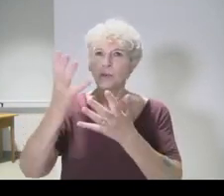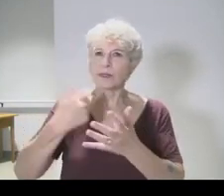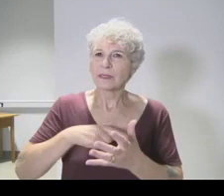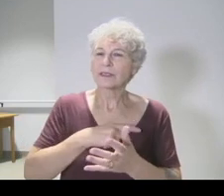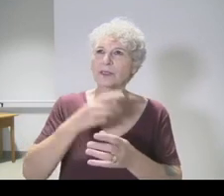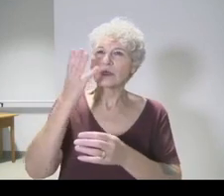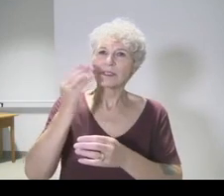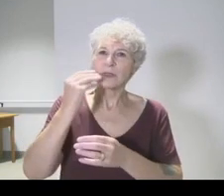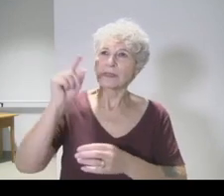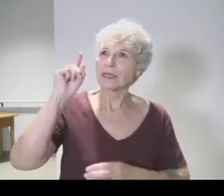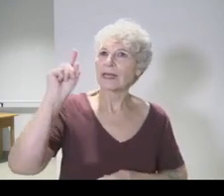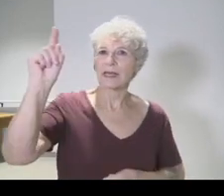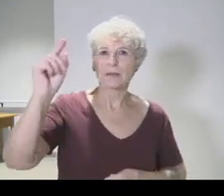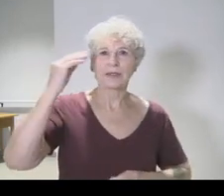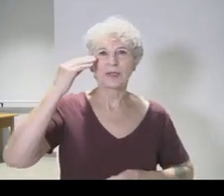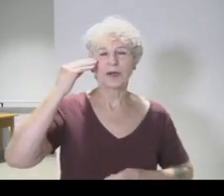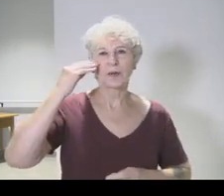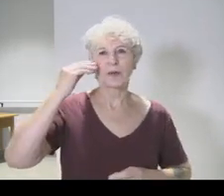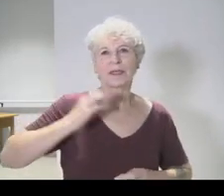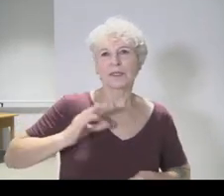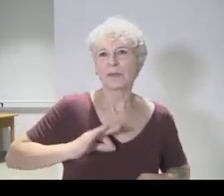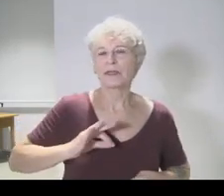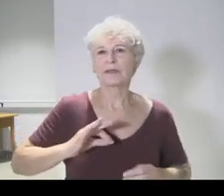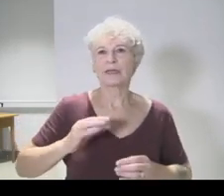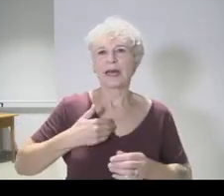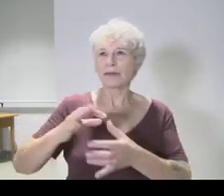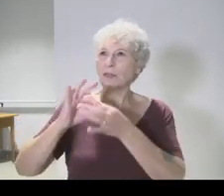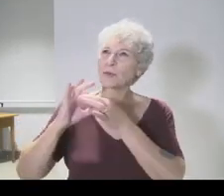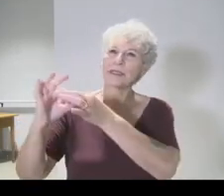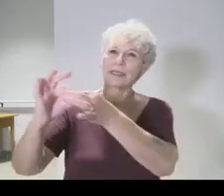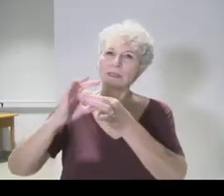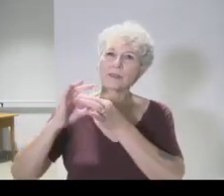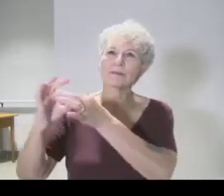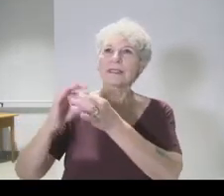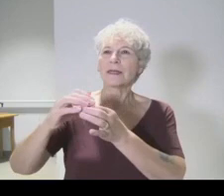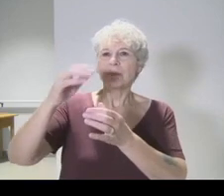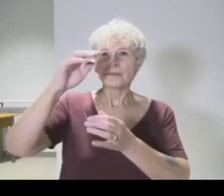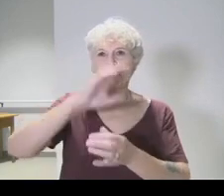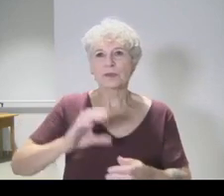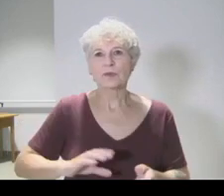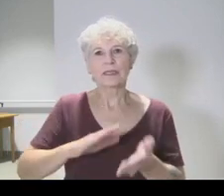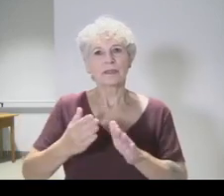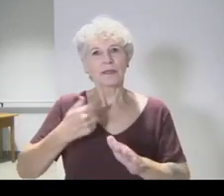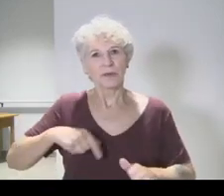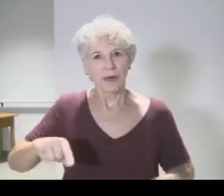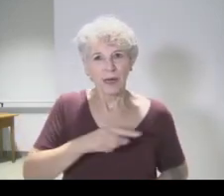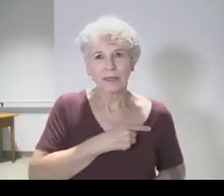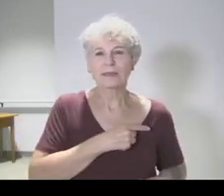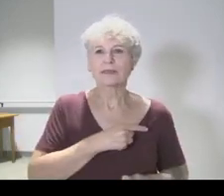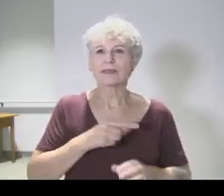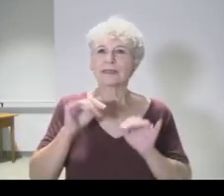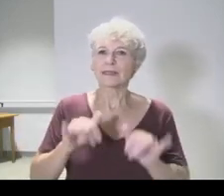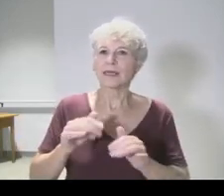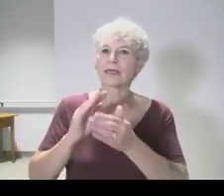him, to benefit from having a relational understanding that Christ died for us so that we can be in